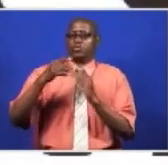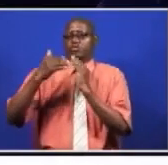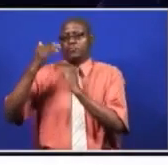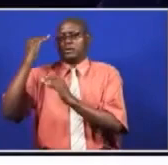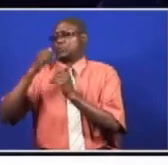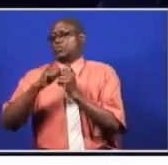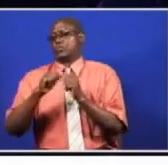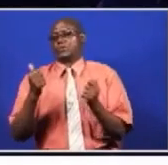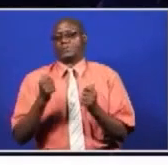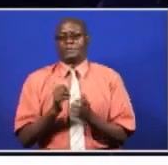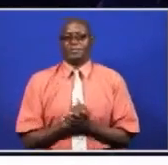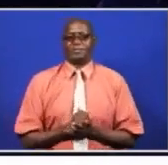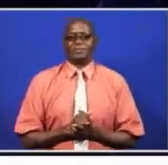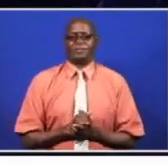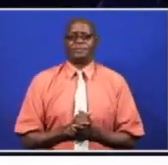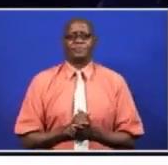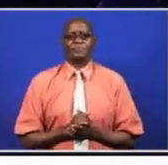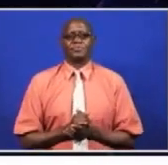story.